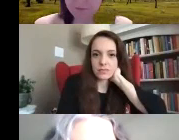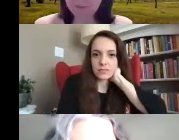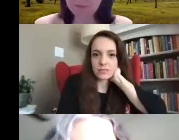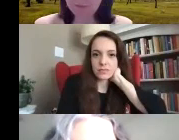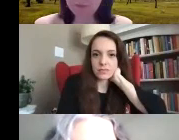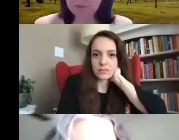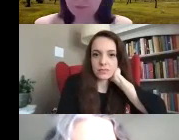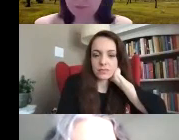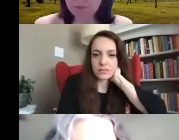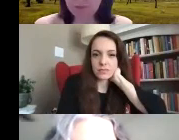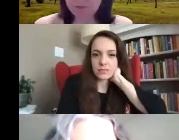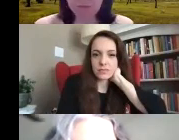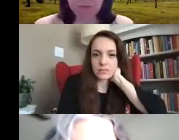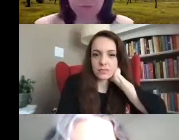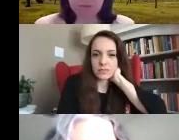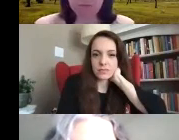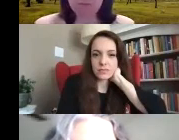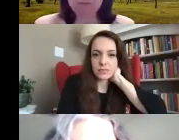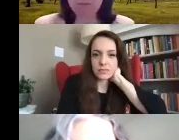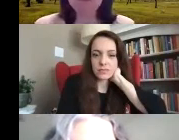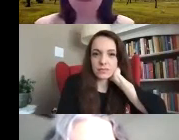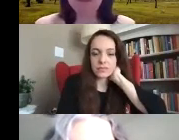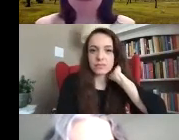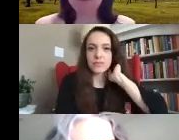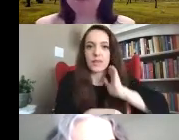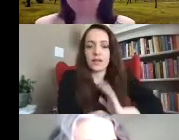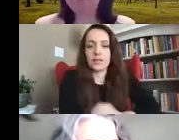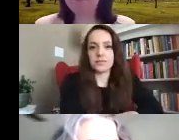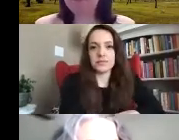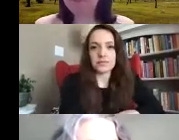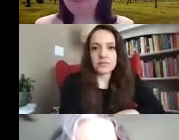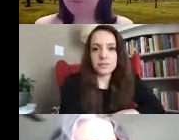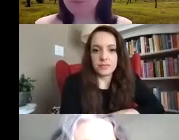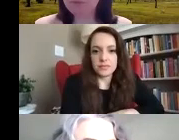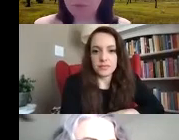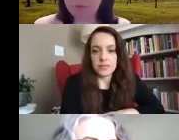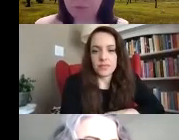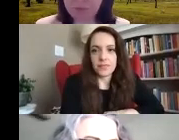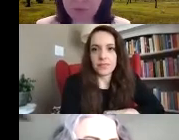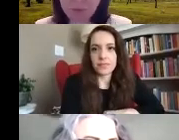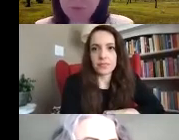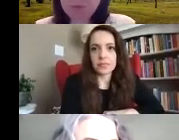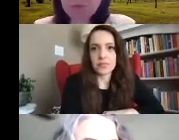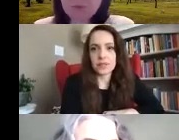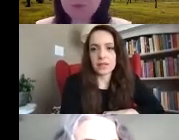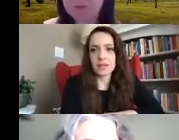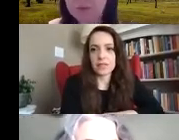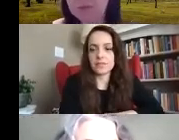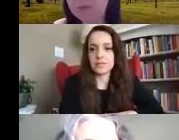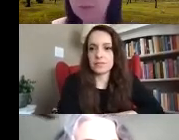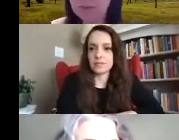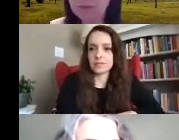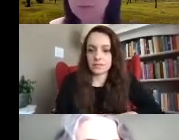and he is involved with the Peru Society of Anesthesiology. He's been the liaison. He knows all the politics, the science